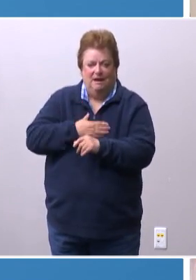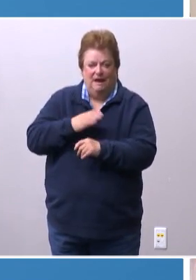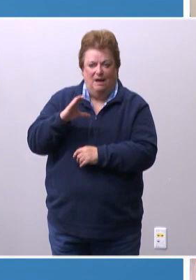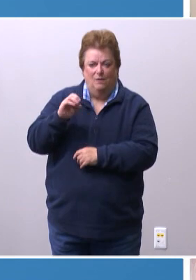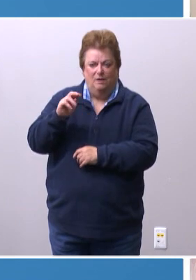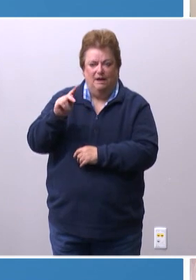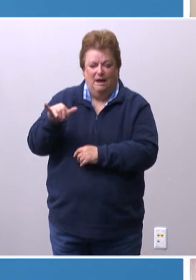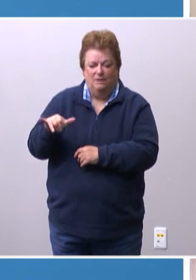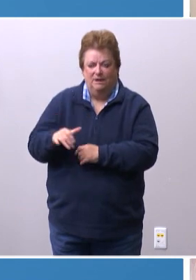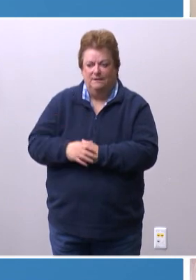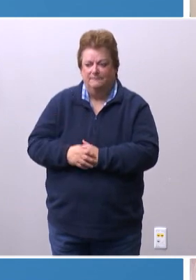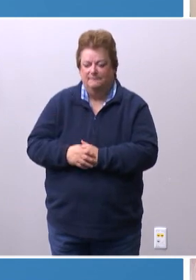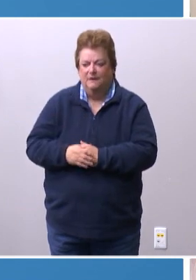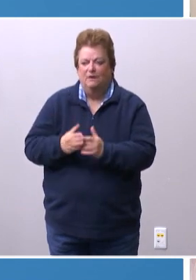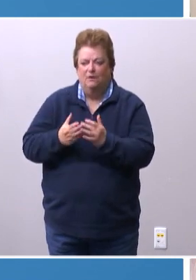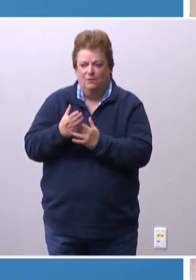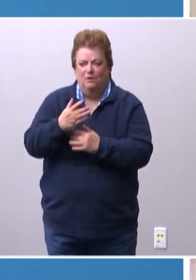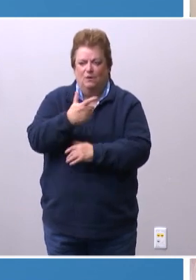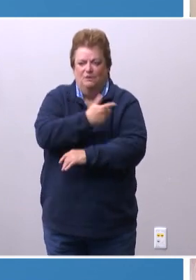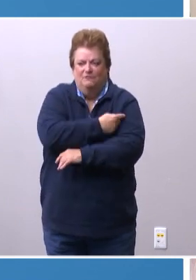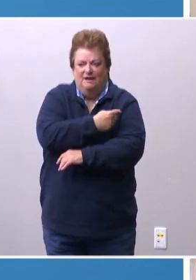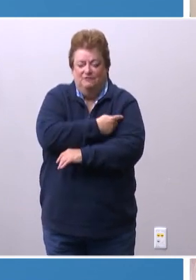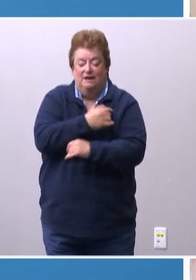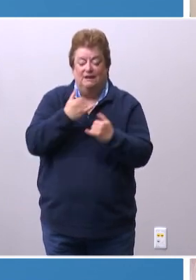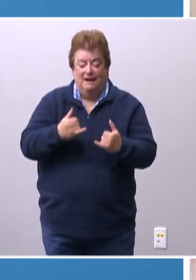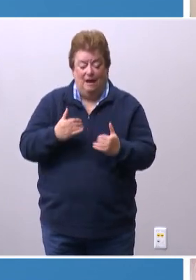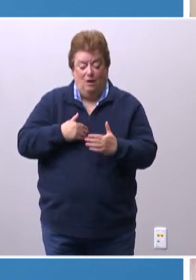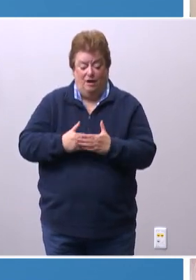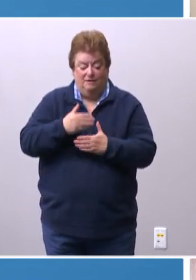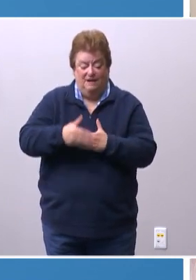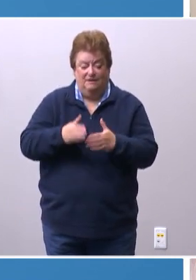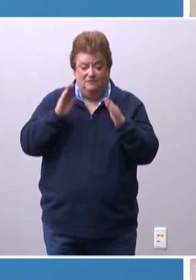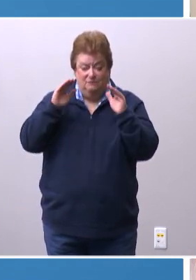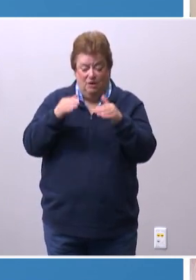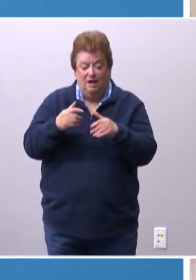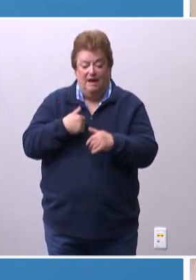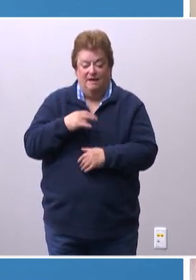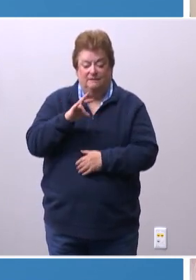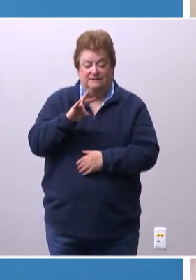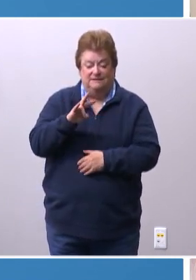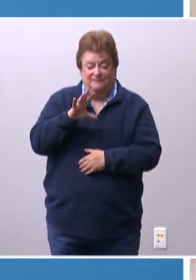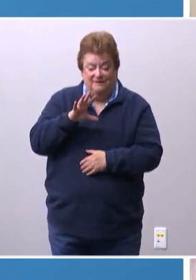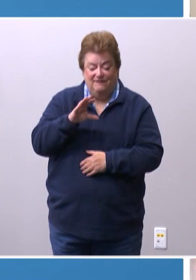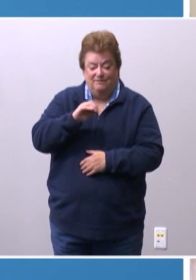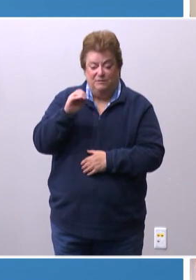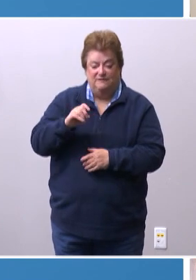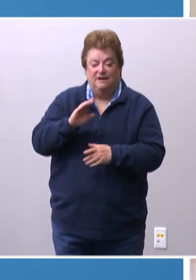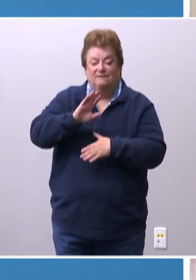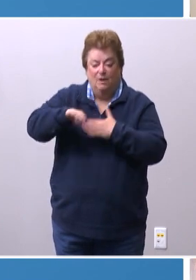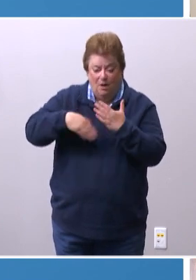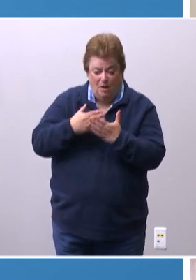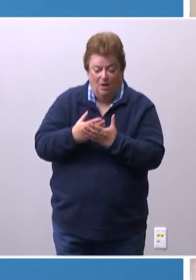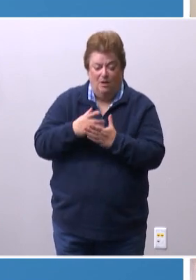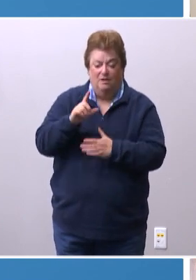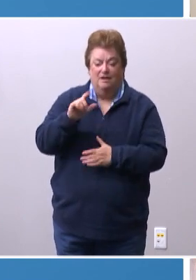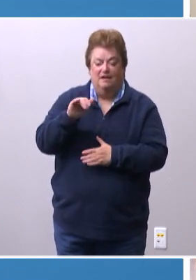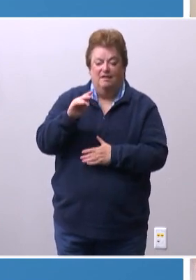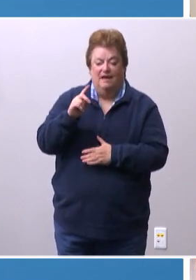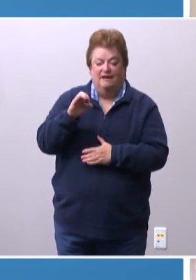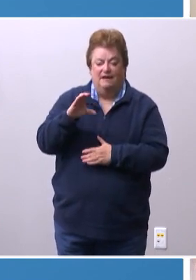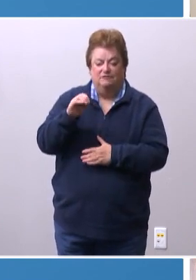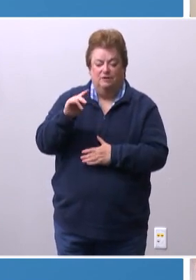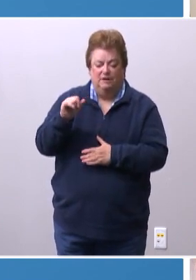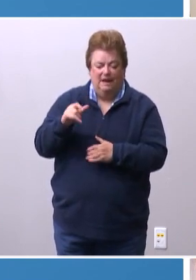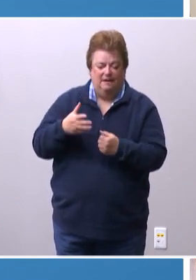vaccination. The health department's next focus will be to have 75% of all Lancaster County entire